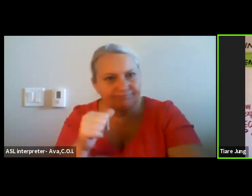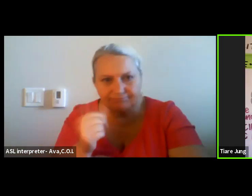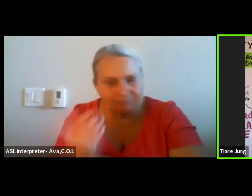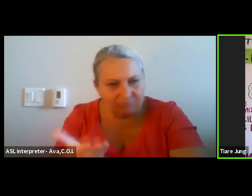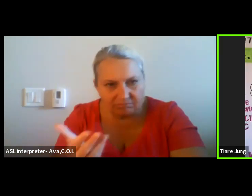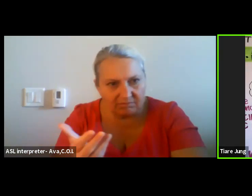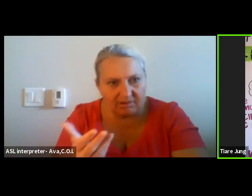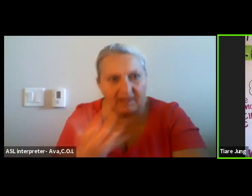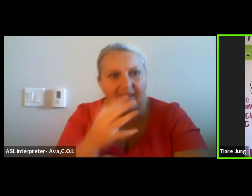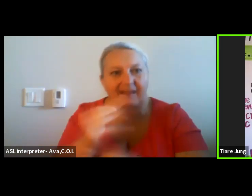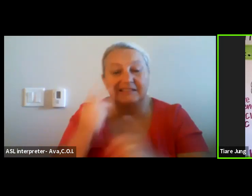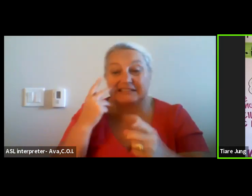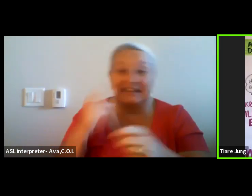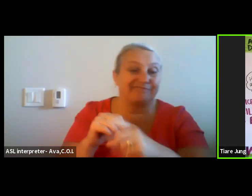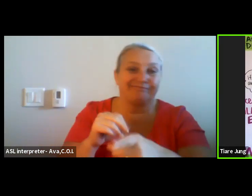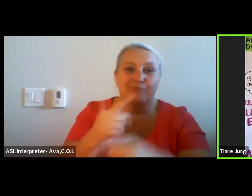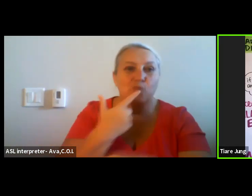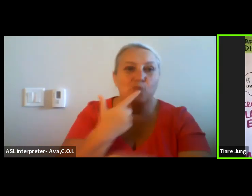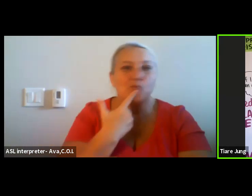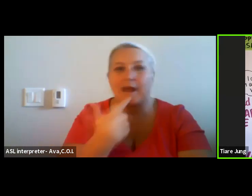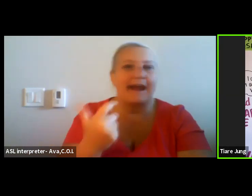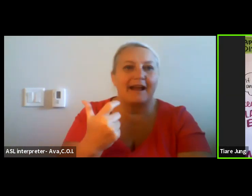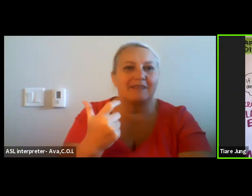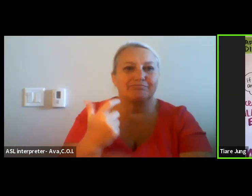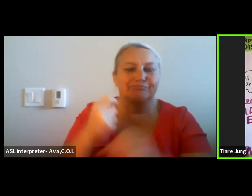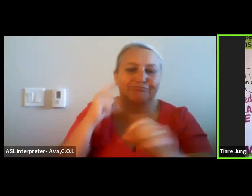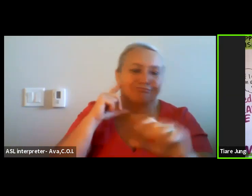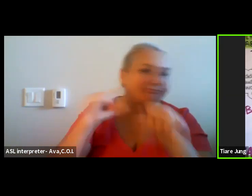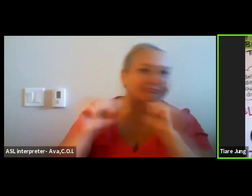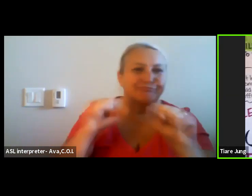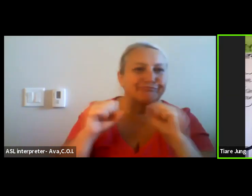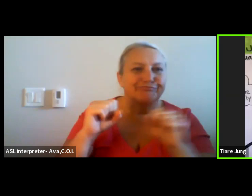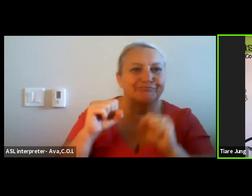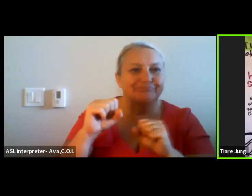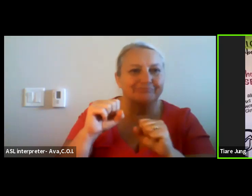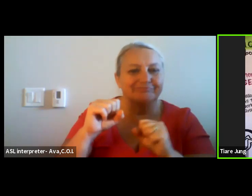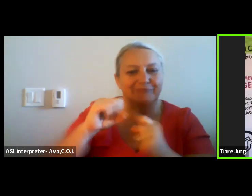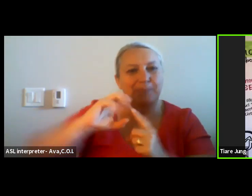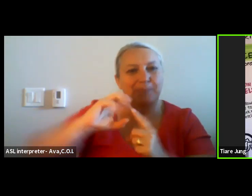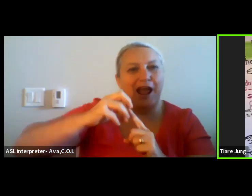raspberry color? And how do we create self-determined space also?